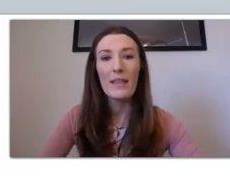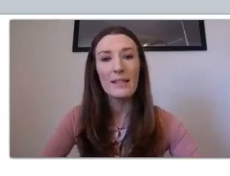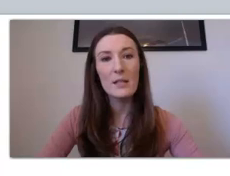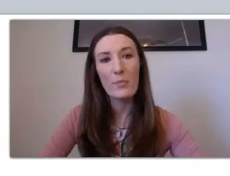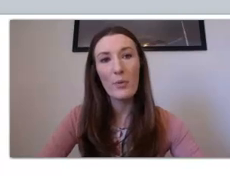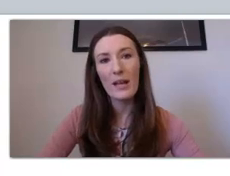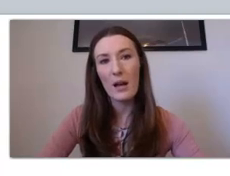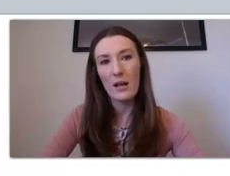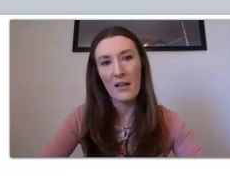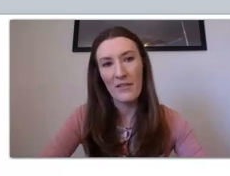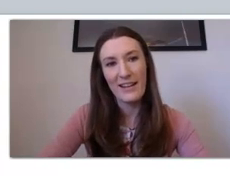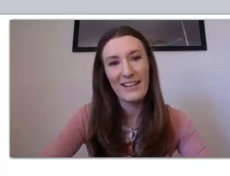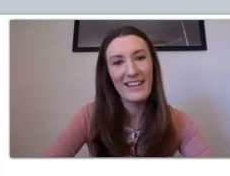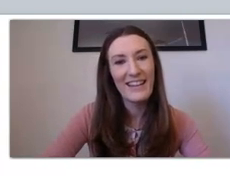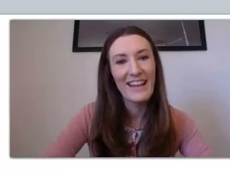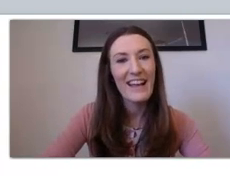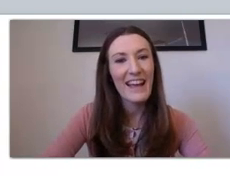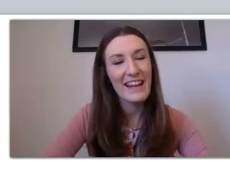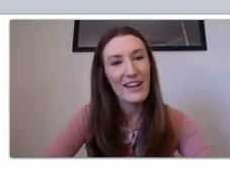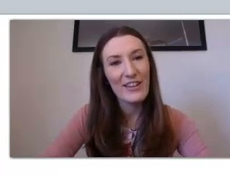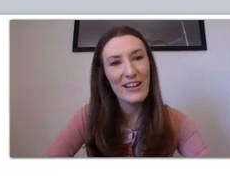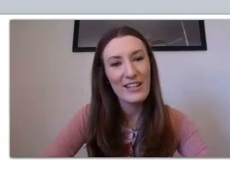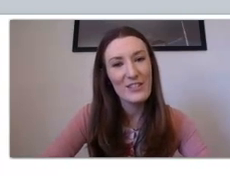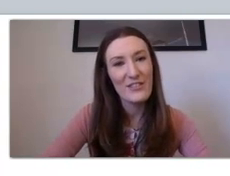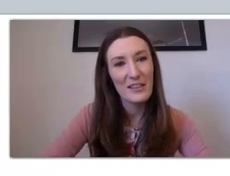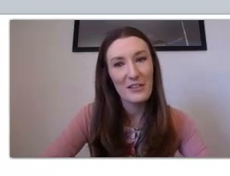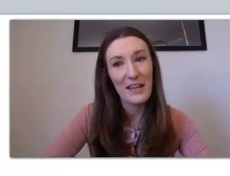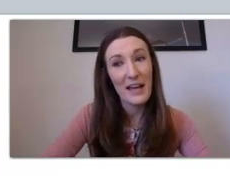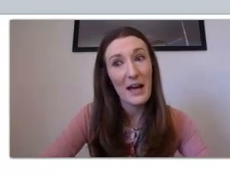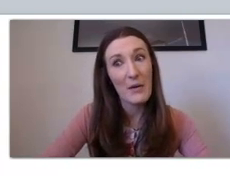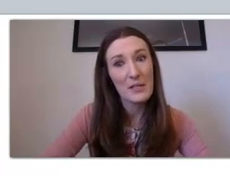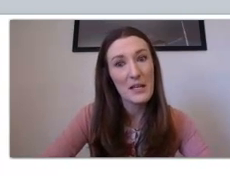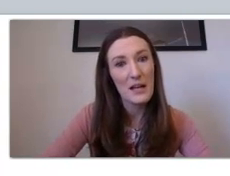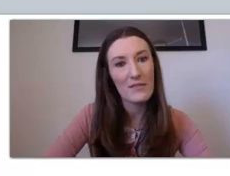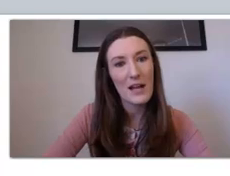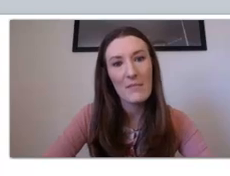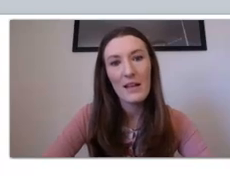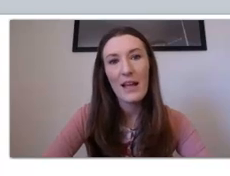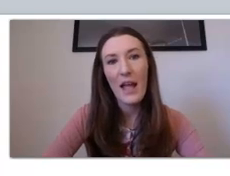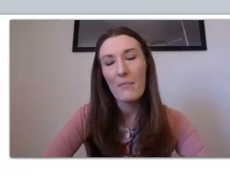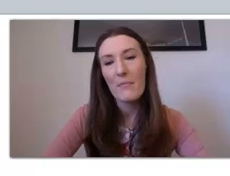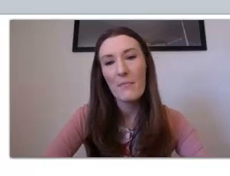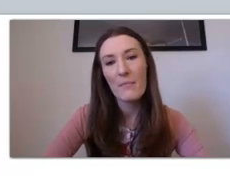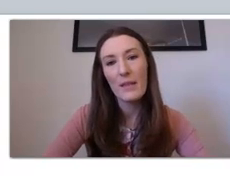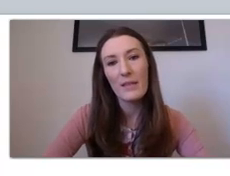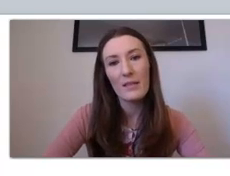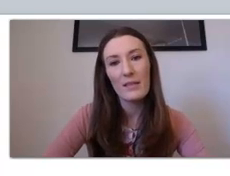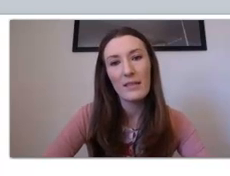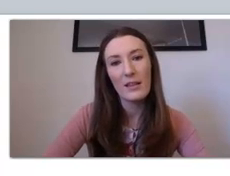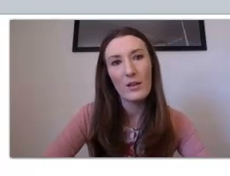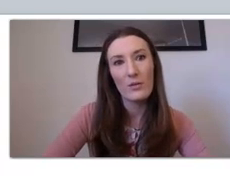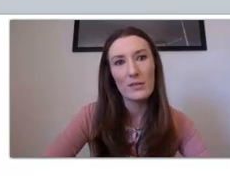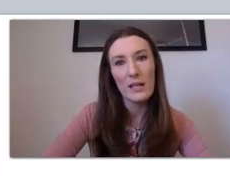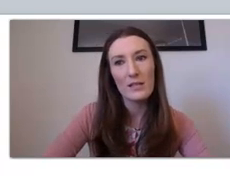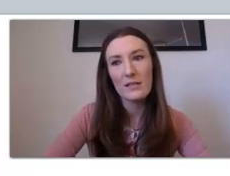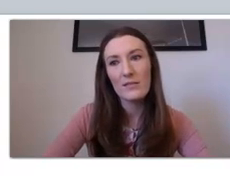departure. This is pre 9/11. Okay, now you gotta get there like hours ahead of time. Okay, in